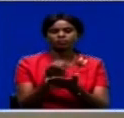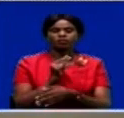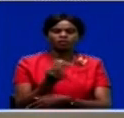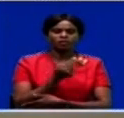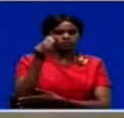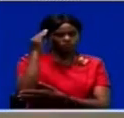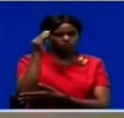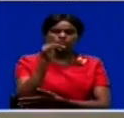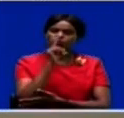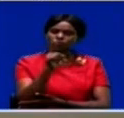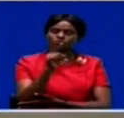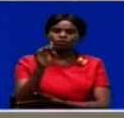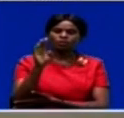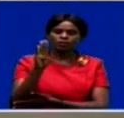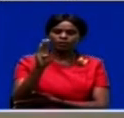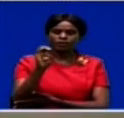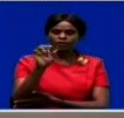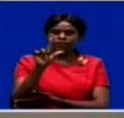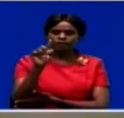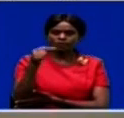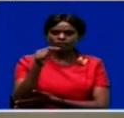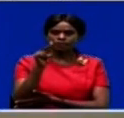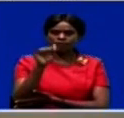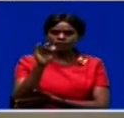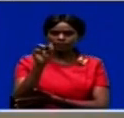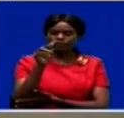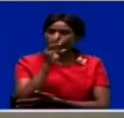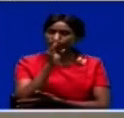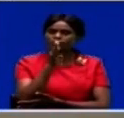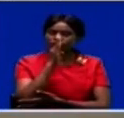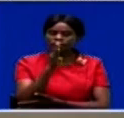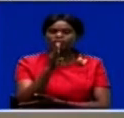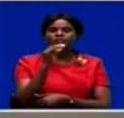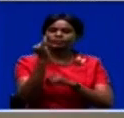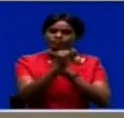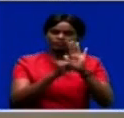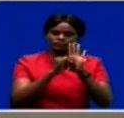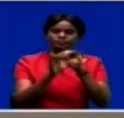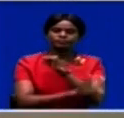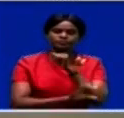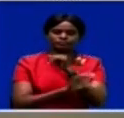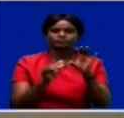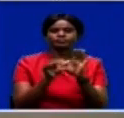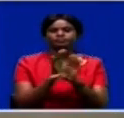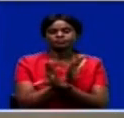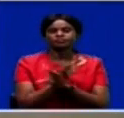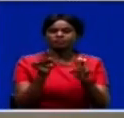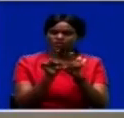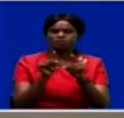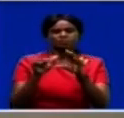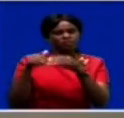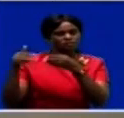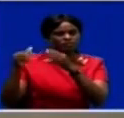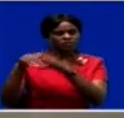that Belgium is the 5th export country of Zambia, and also that the export from Belgium to Zambia